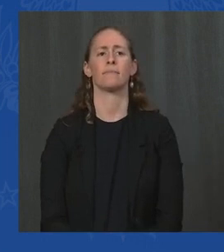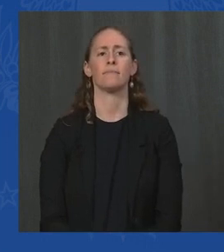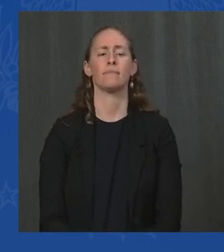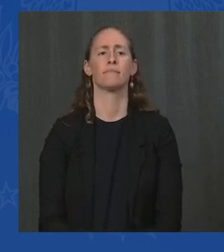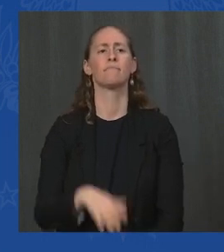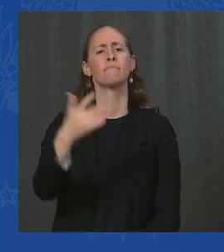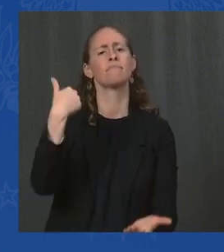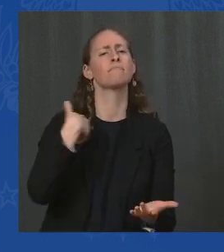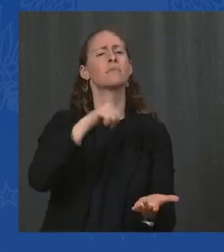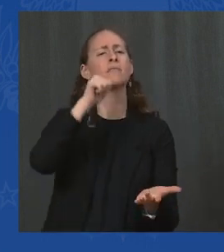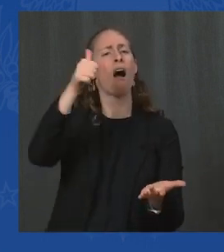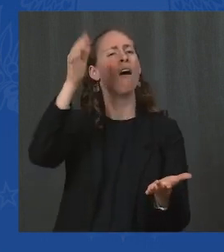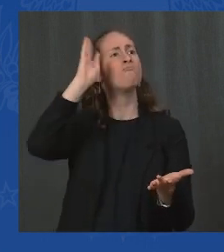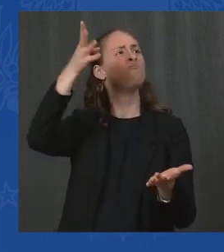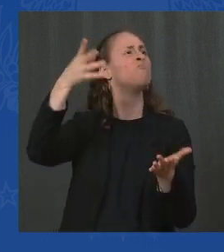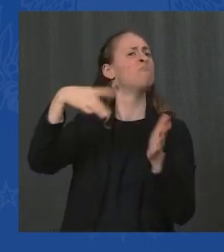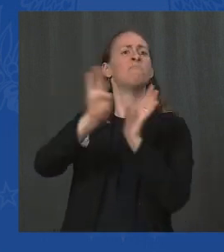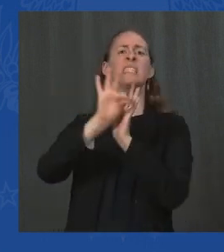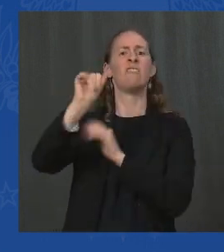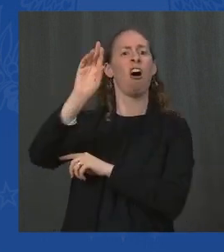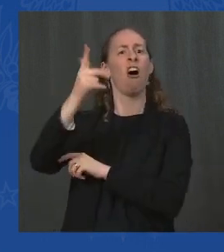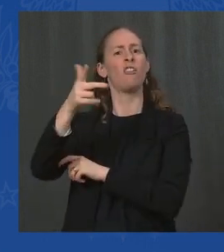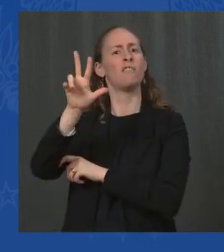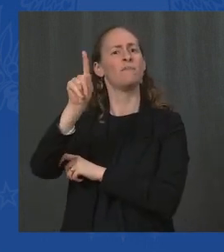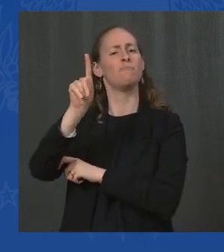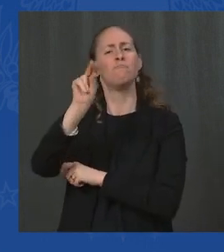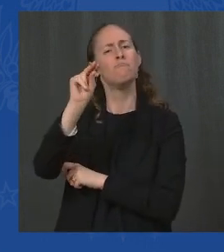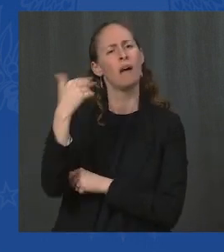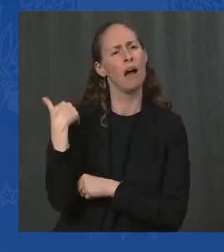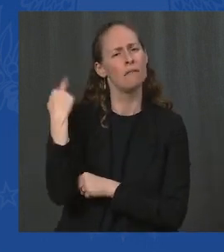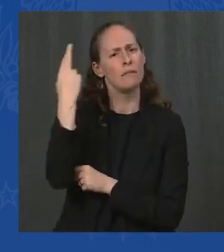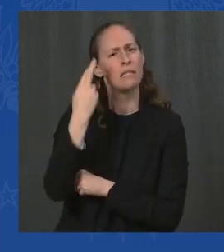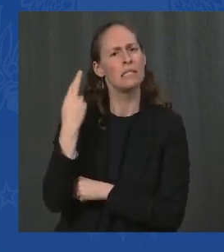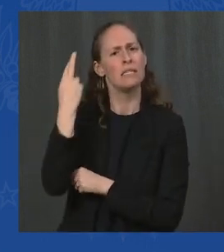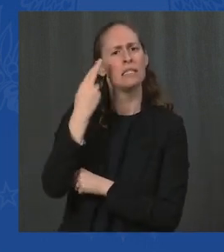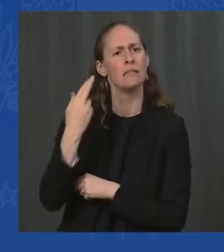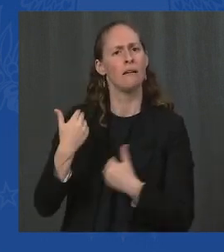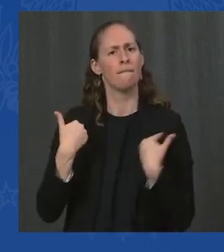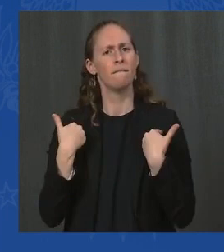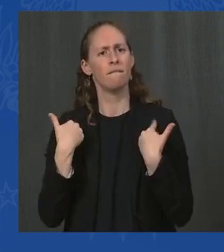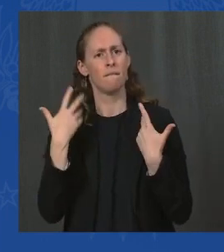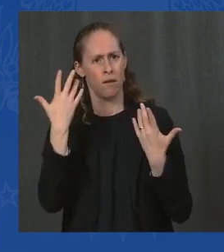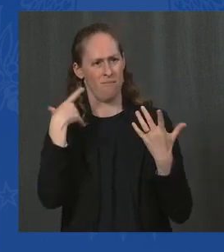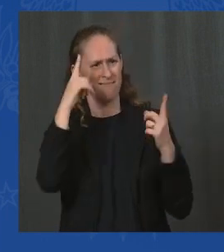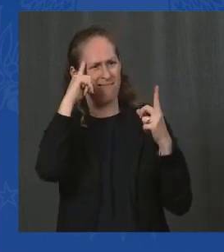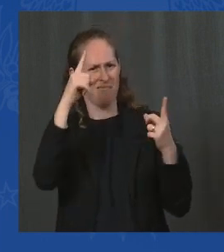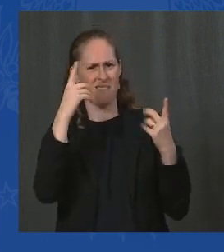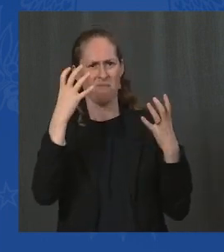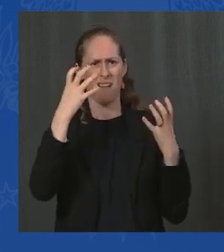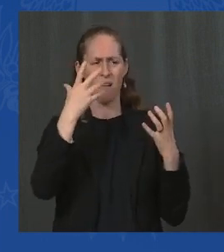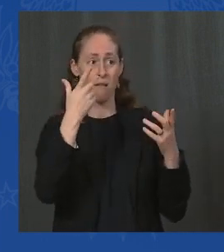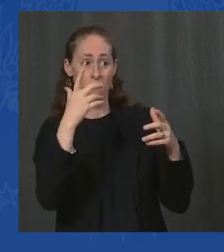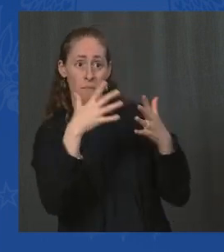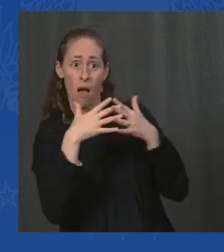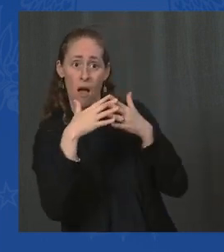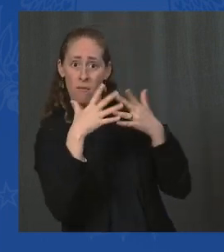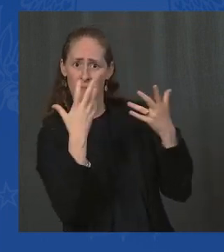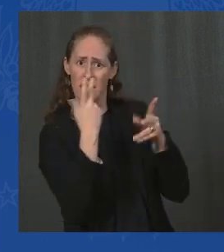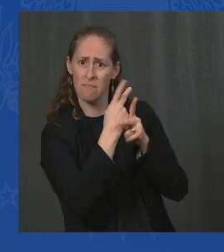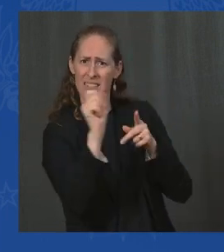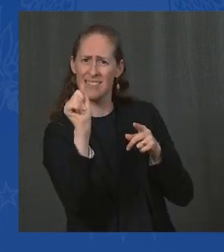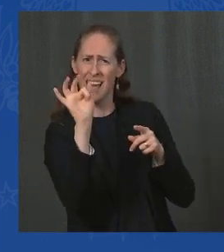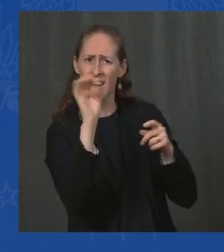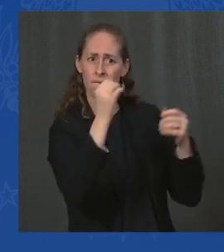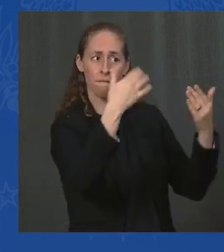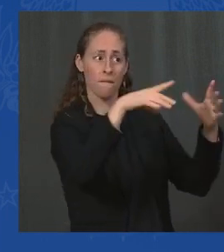was designed to save American lives. My predecessor, the former president, signed